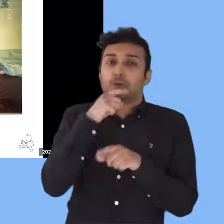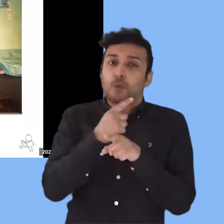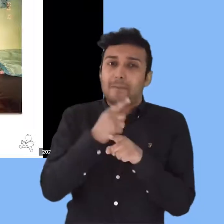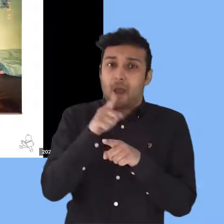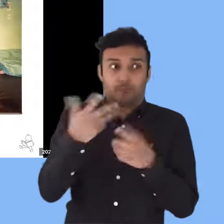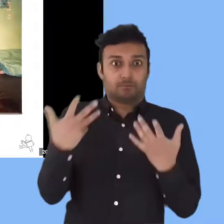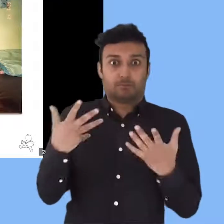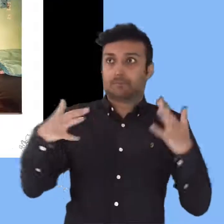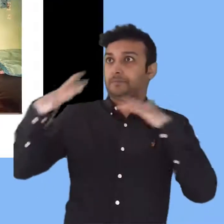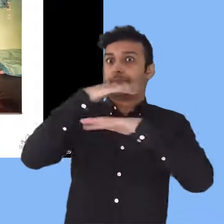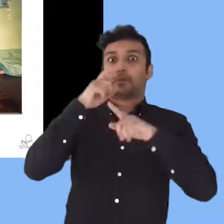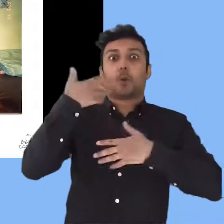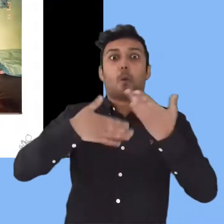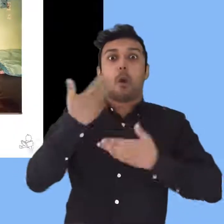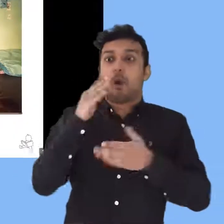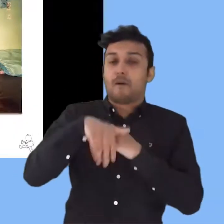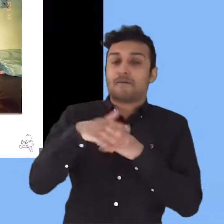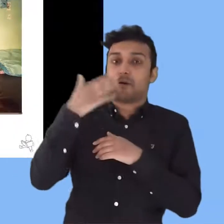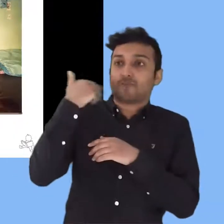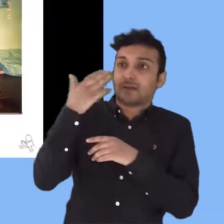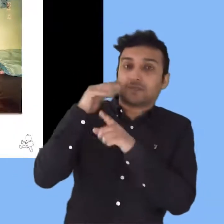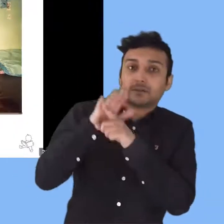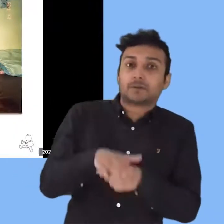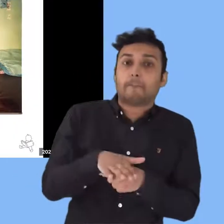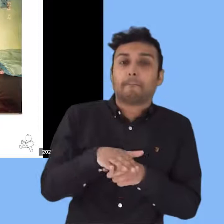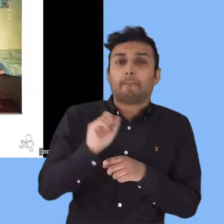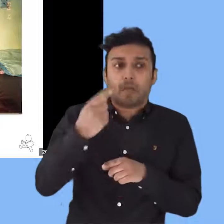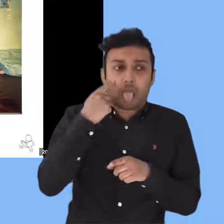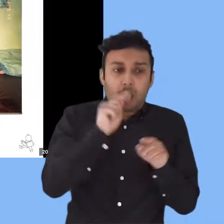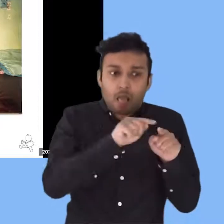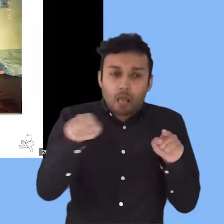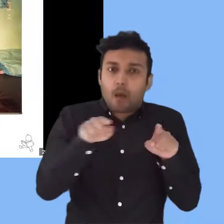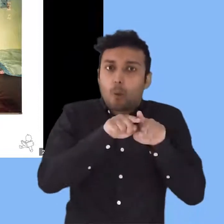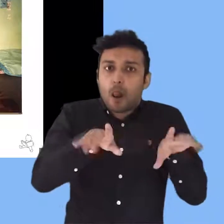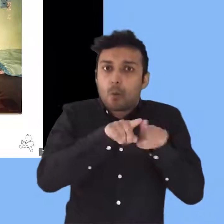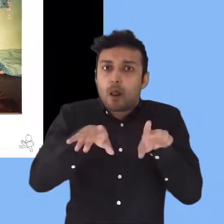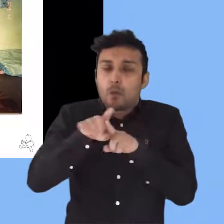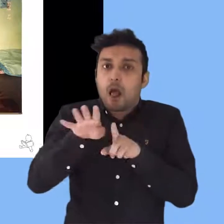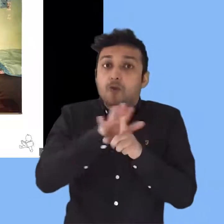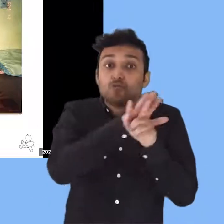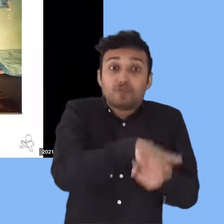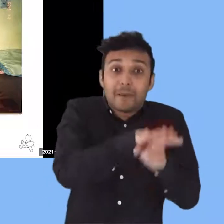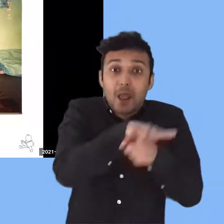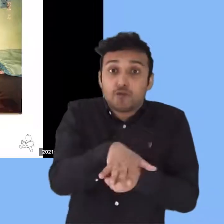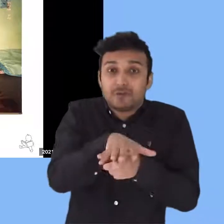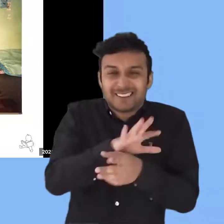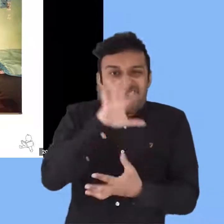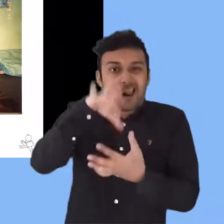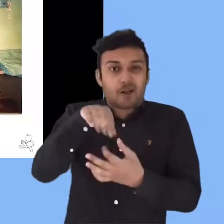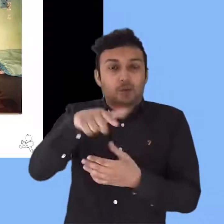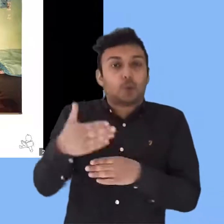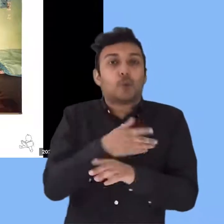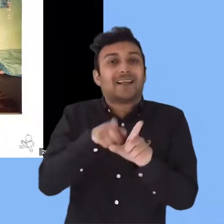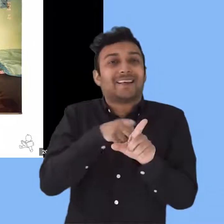surrounding race and racism before looking at how we can see those forms of discrimination and prejudice within practice within the early years